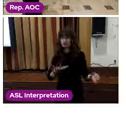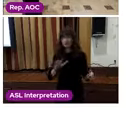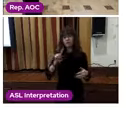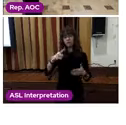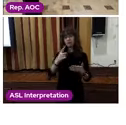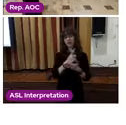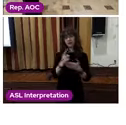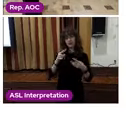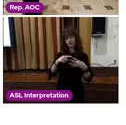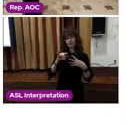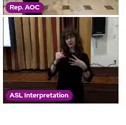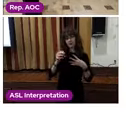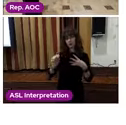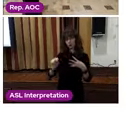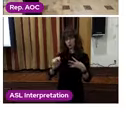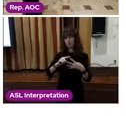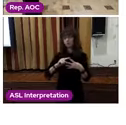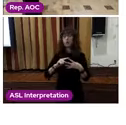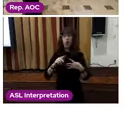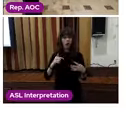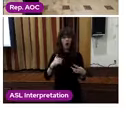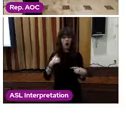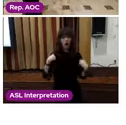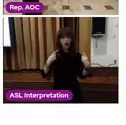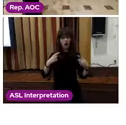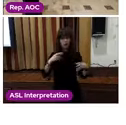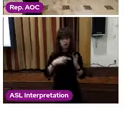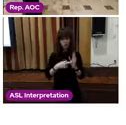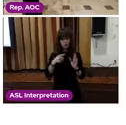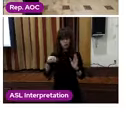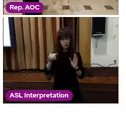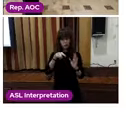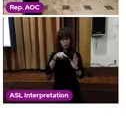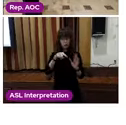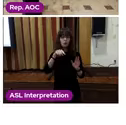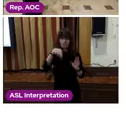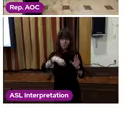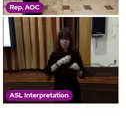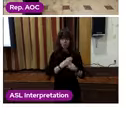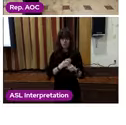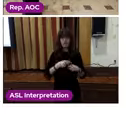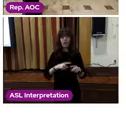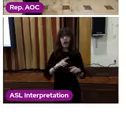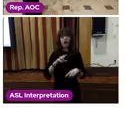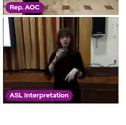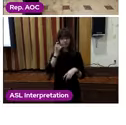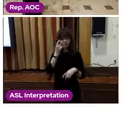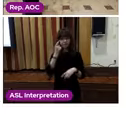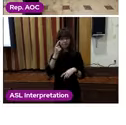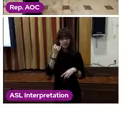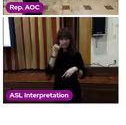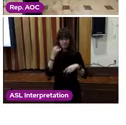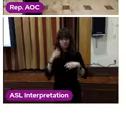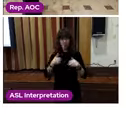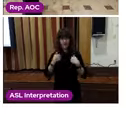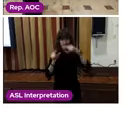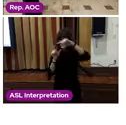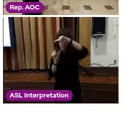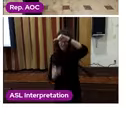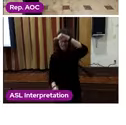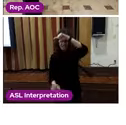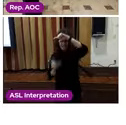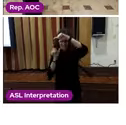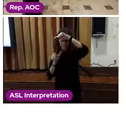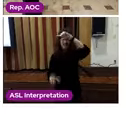So I'm still your member of Congress for the rest of the year, but at the beginning of next year, you're going to be represented